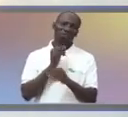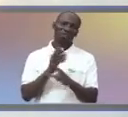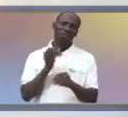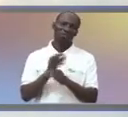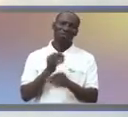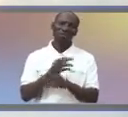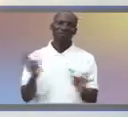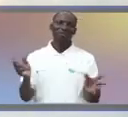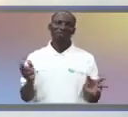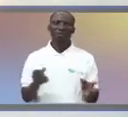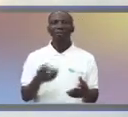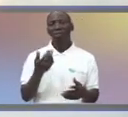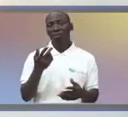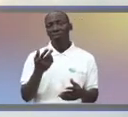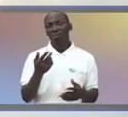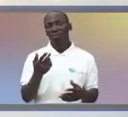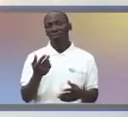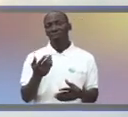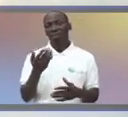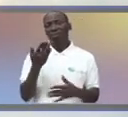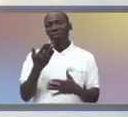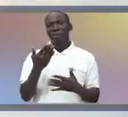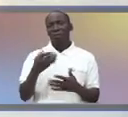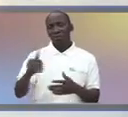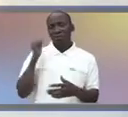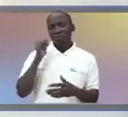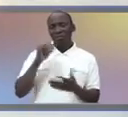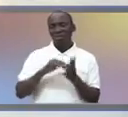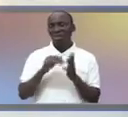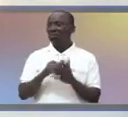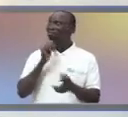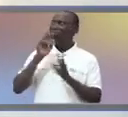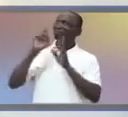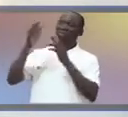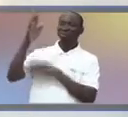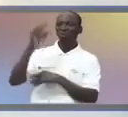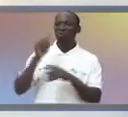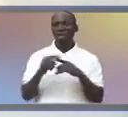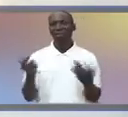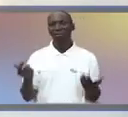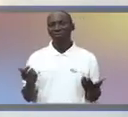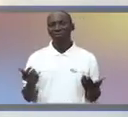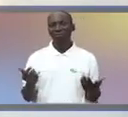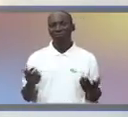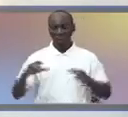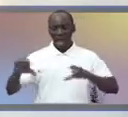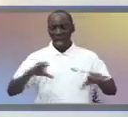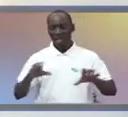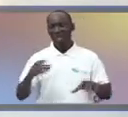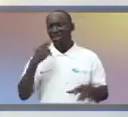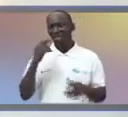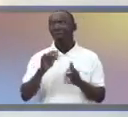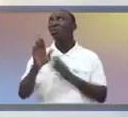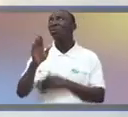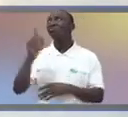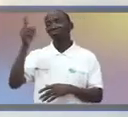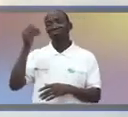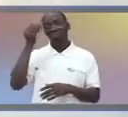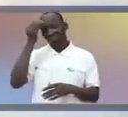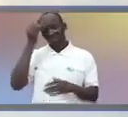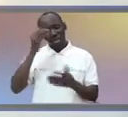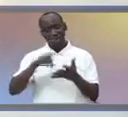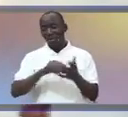louder than words won ne ye e kasake se e chen nia efru wa